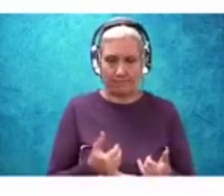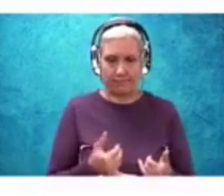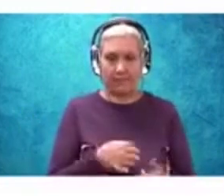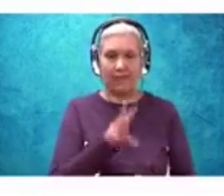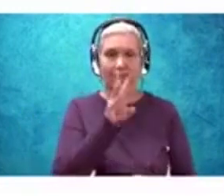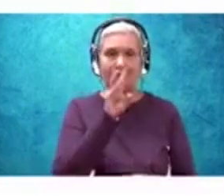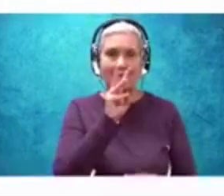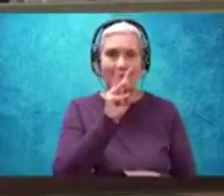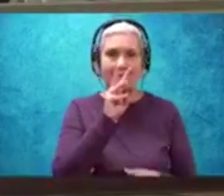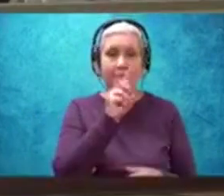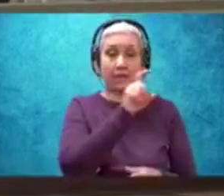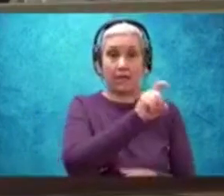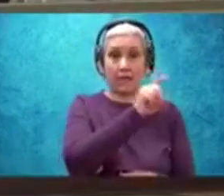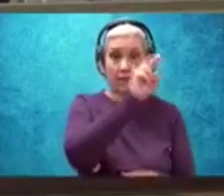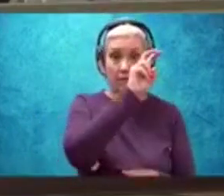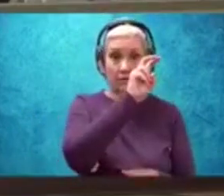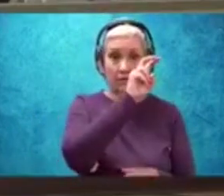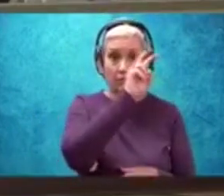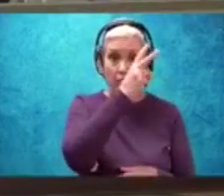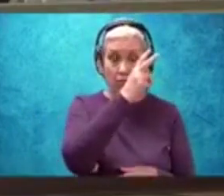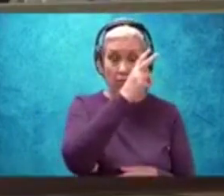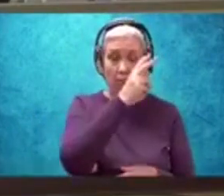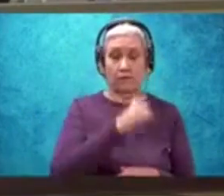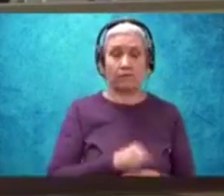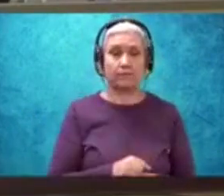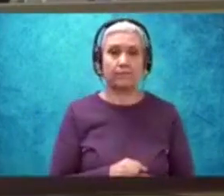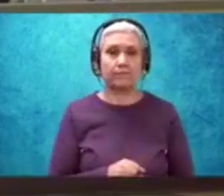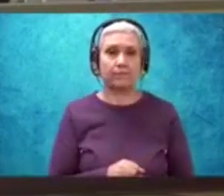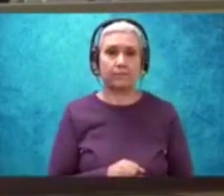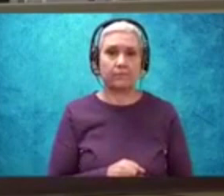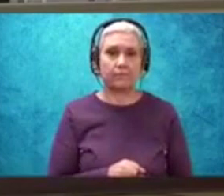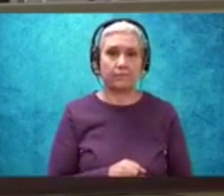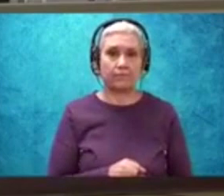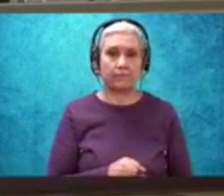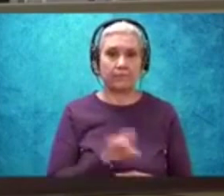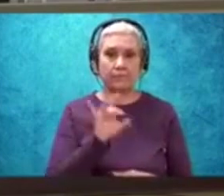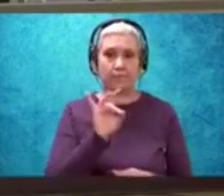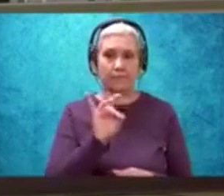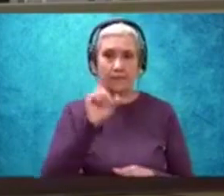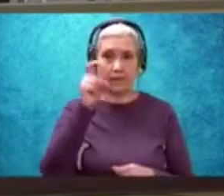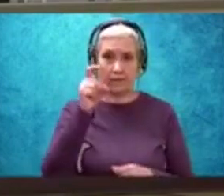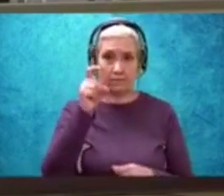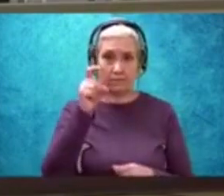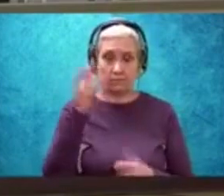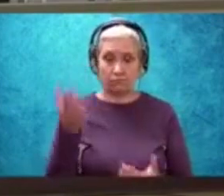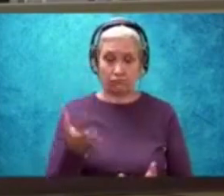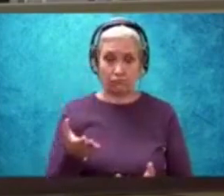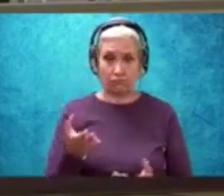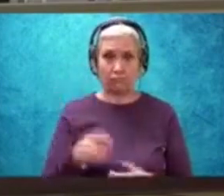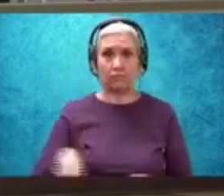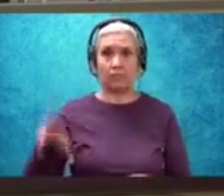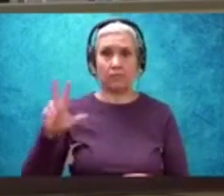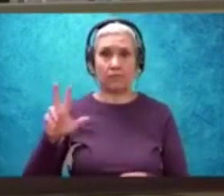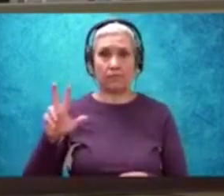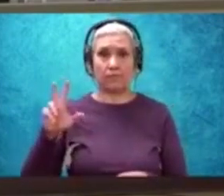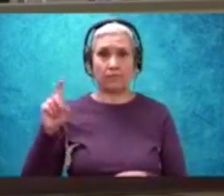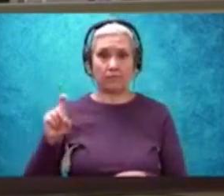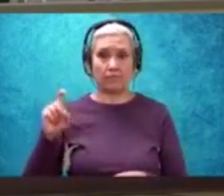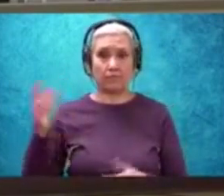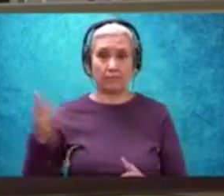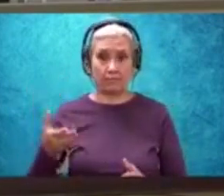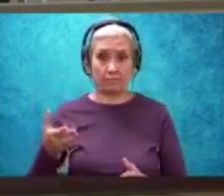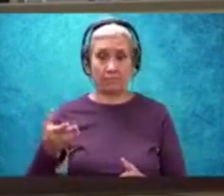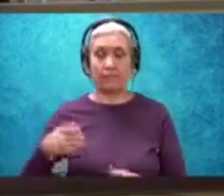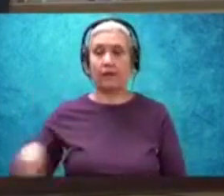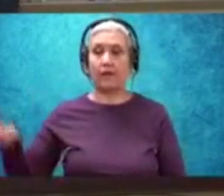total x squared areas, a total of 8 x's here, 3 x's there, and